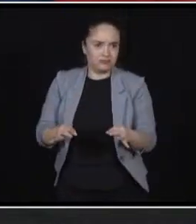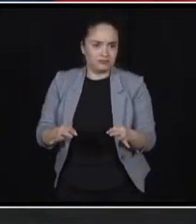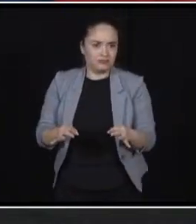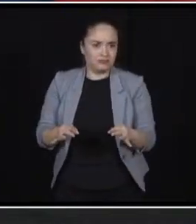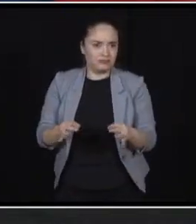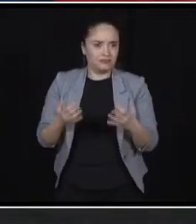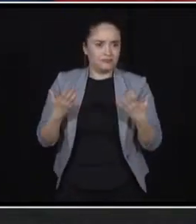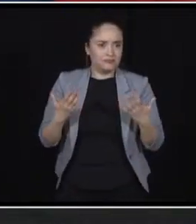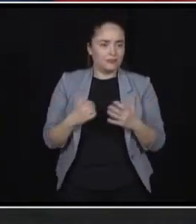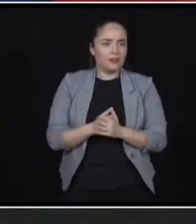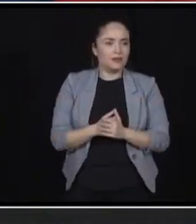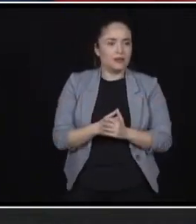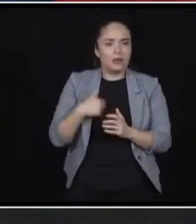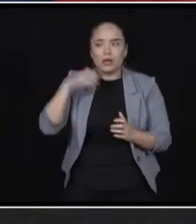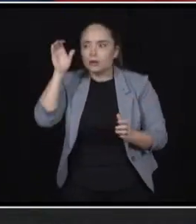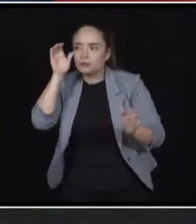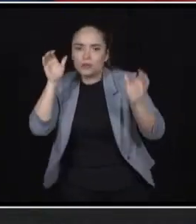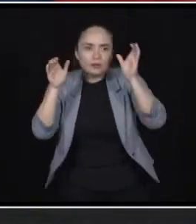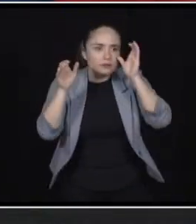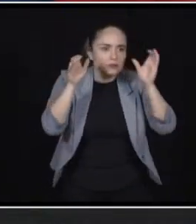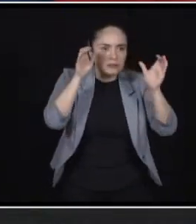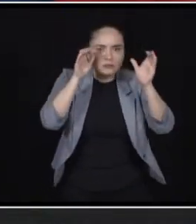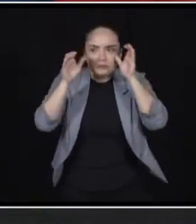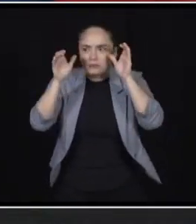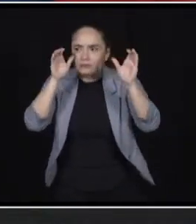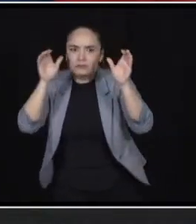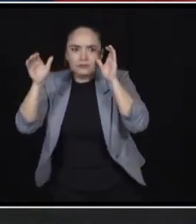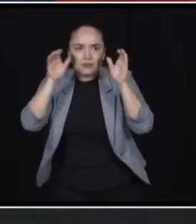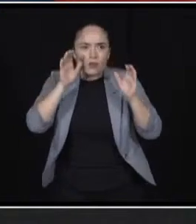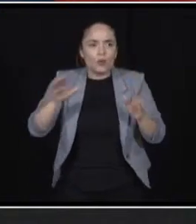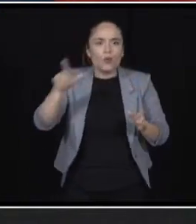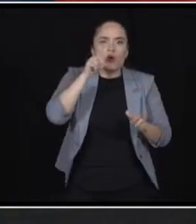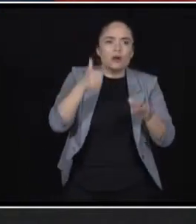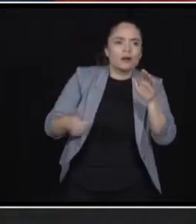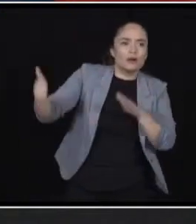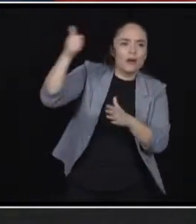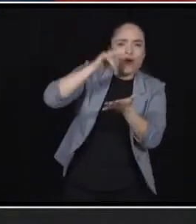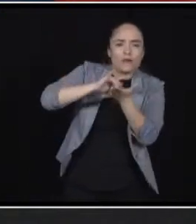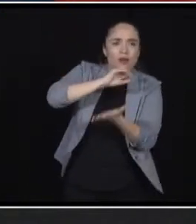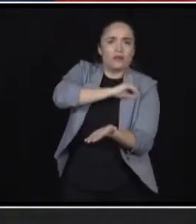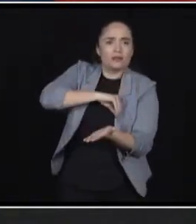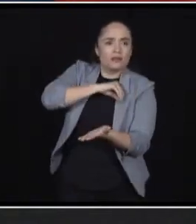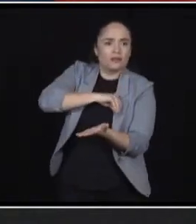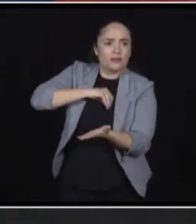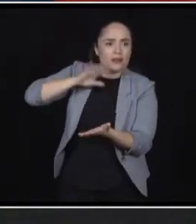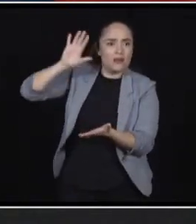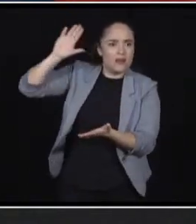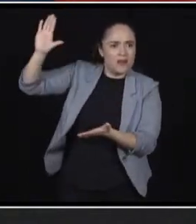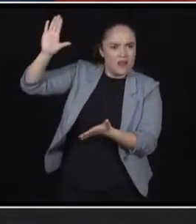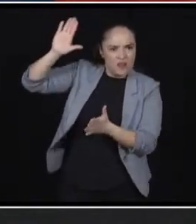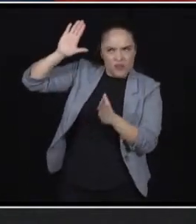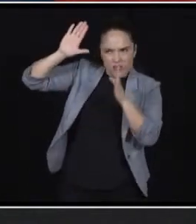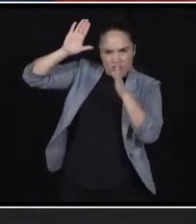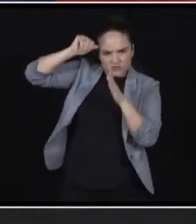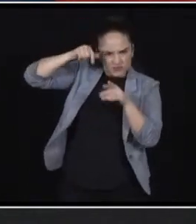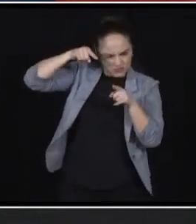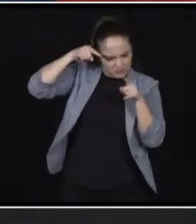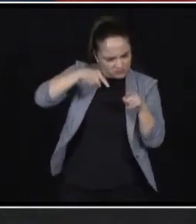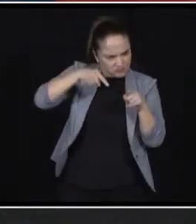the day, I'll listen to the Chief Medical Officer, and I'll never waver. I never have, and I never will waver.